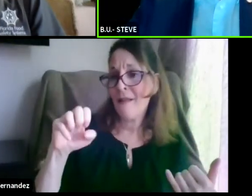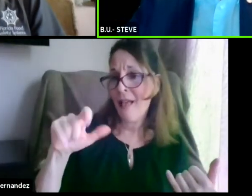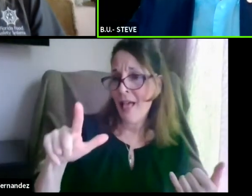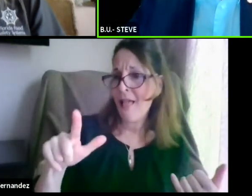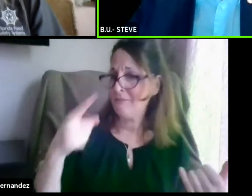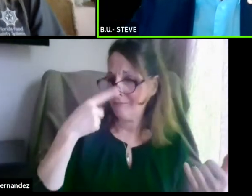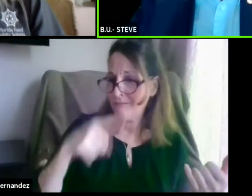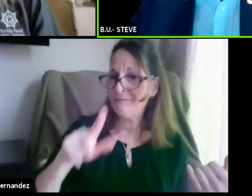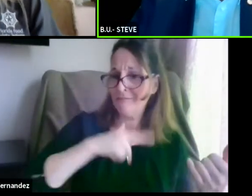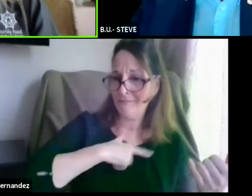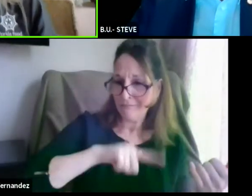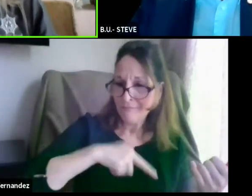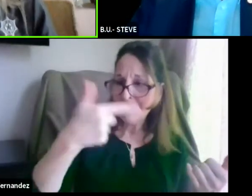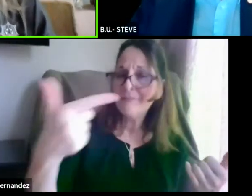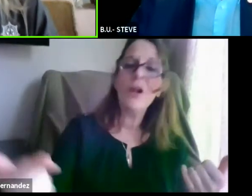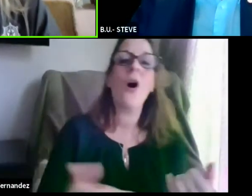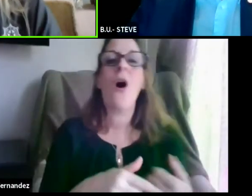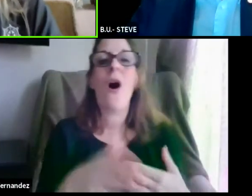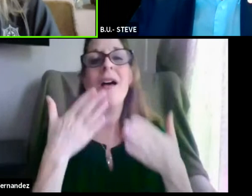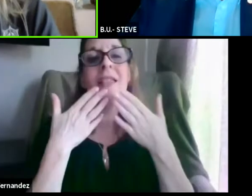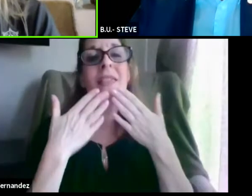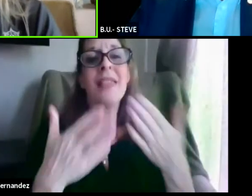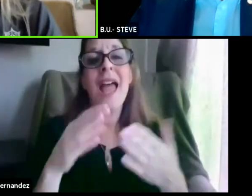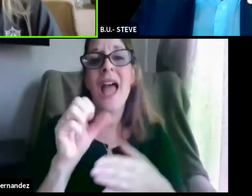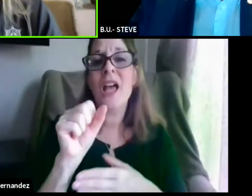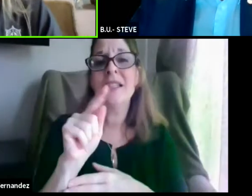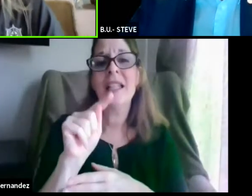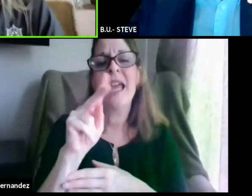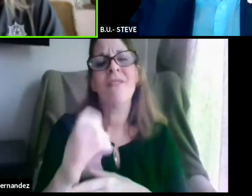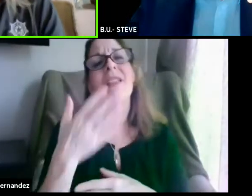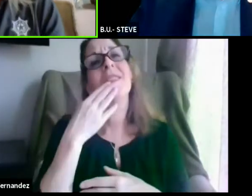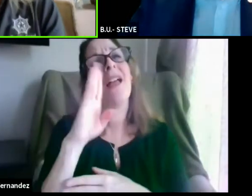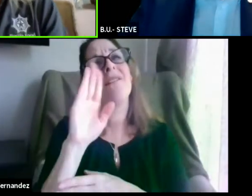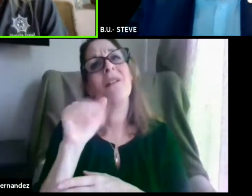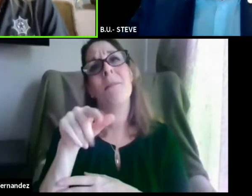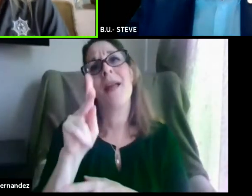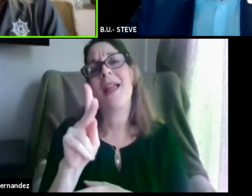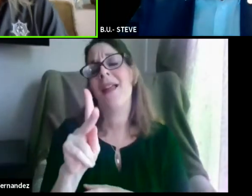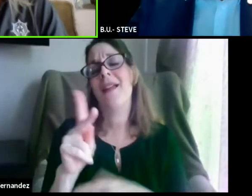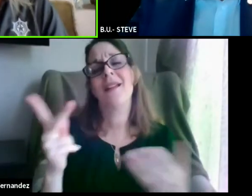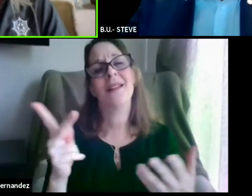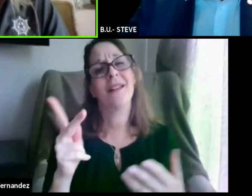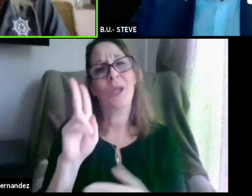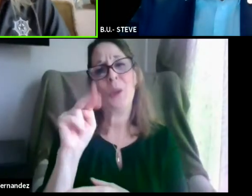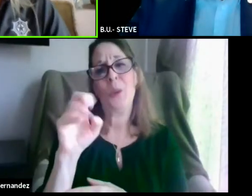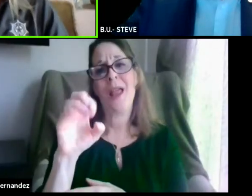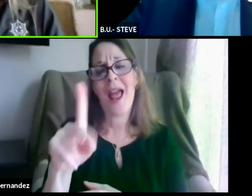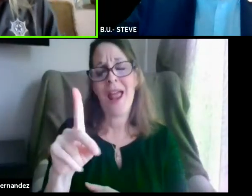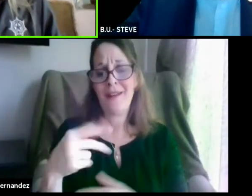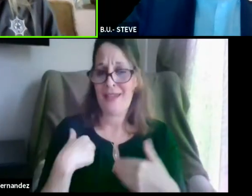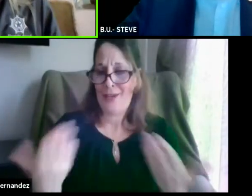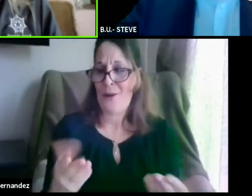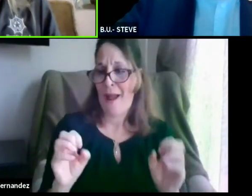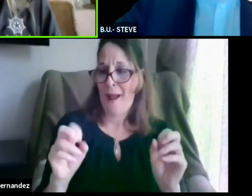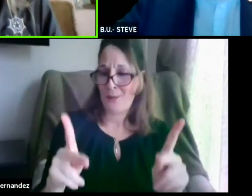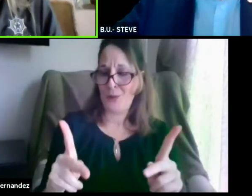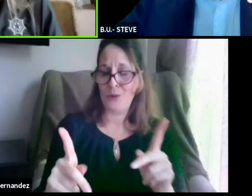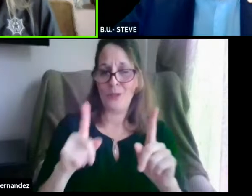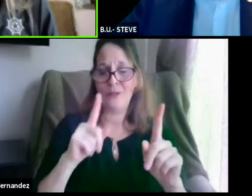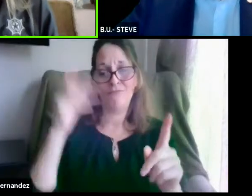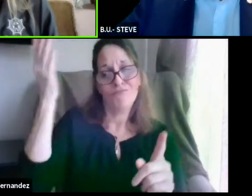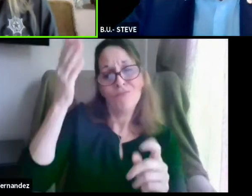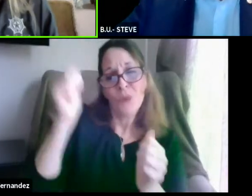you. Thank you, Steve. And thank you, Bank United, for the opportunity to come and speak with you. Of course, as small